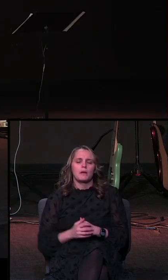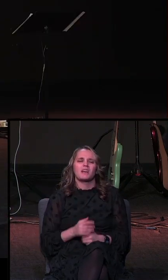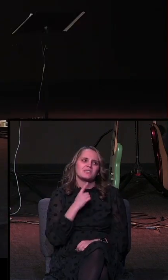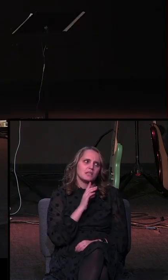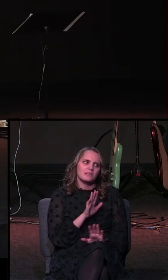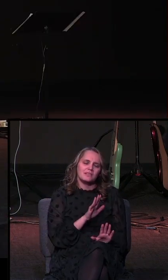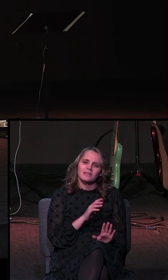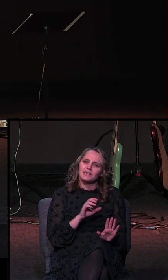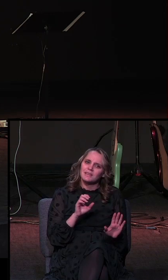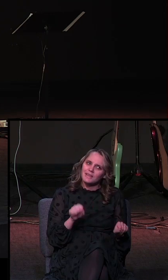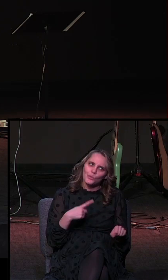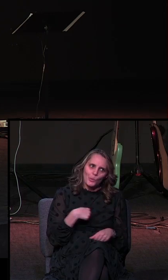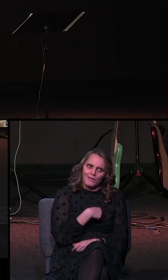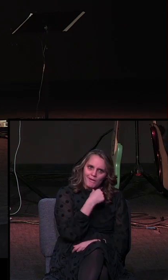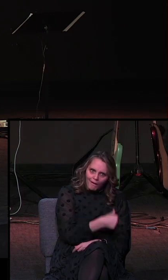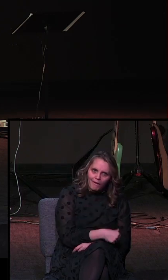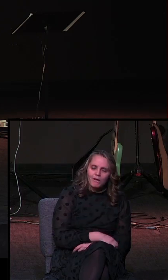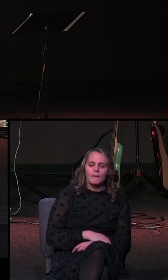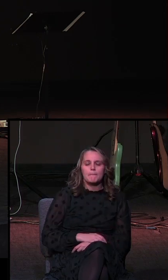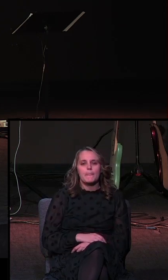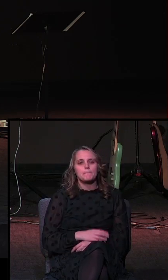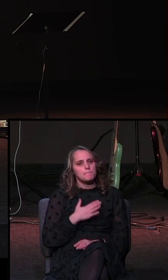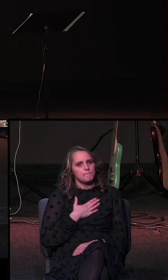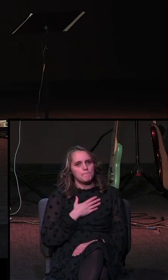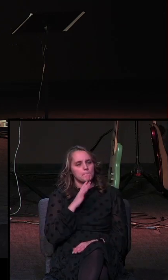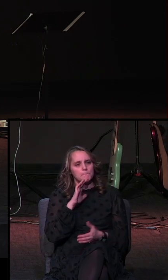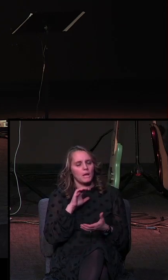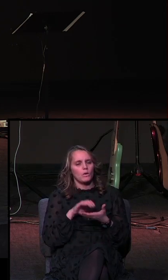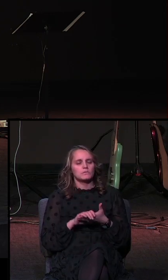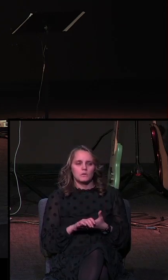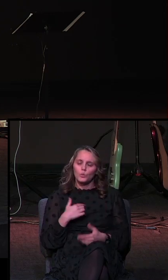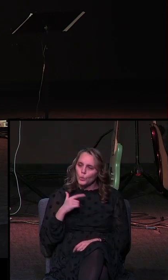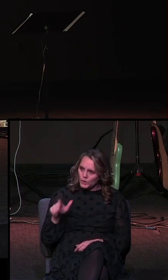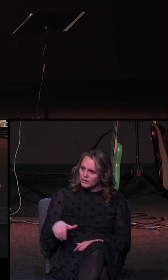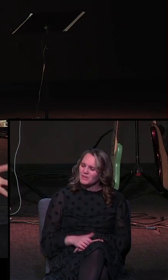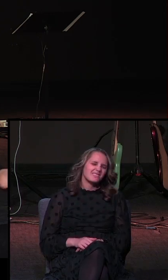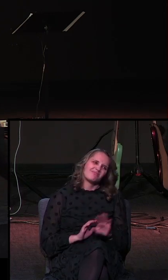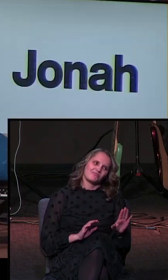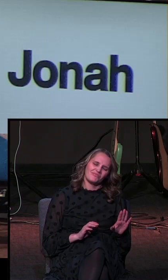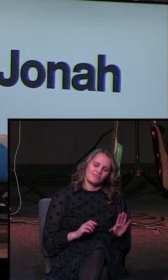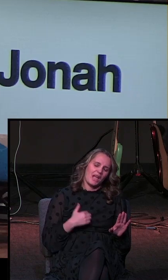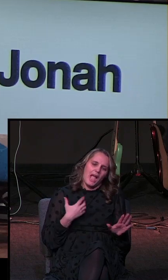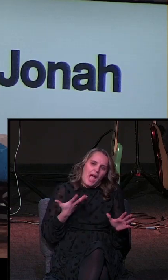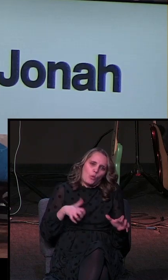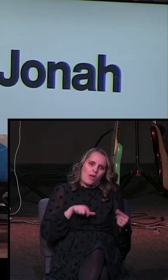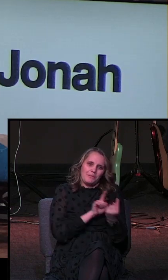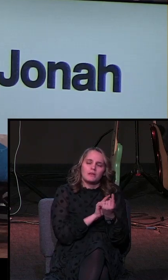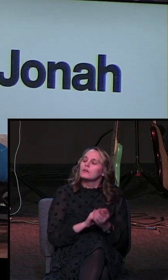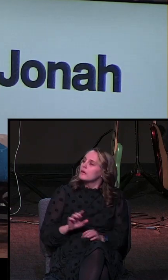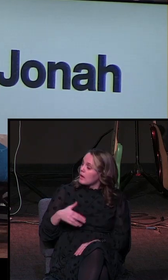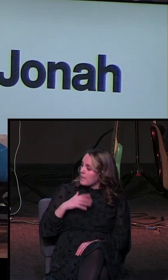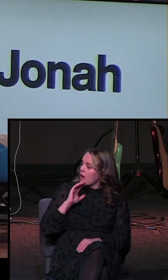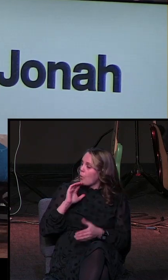just not do that? And she's like, will you just meet him? I'm like, I don't think so. I don't really want to meet him. And so she was like, why don't you pray about